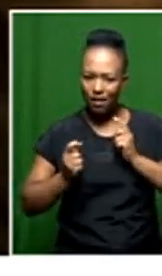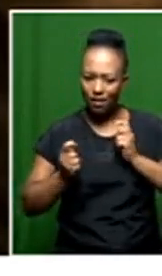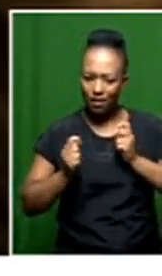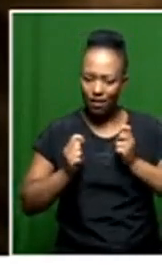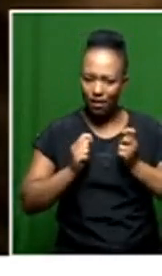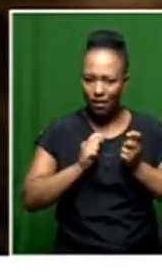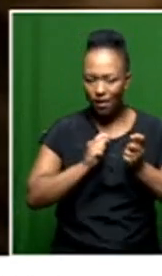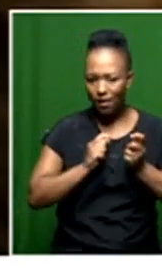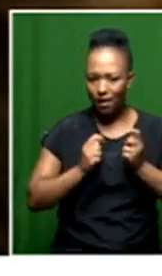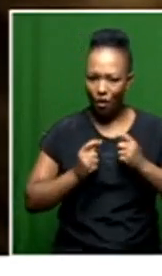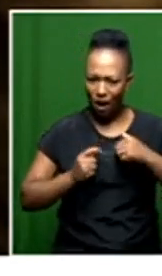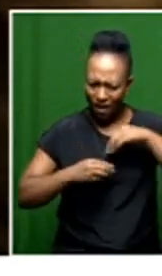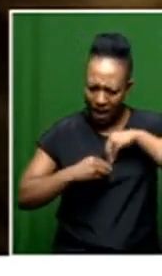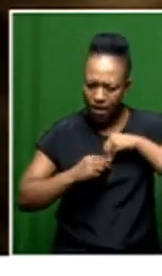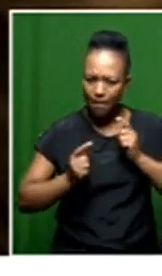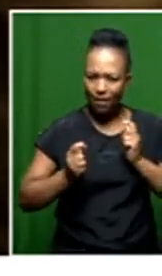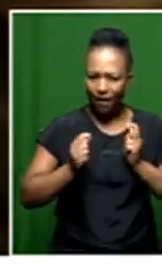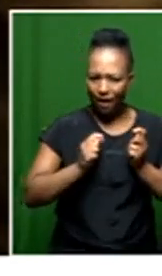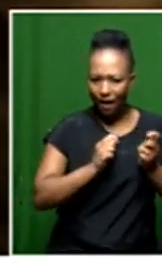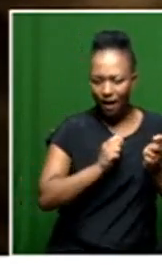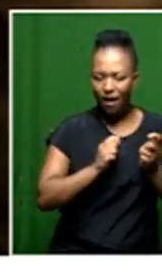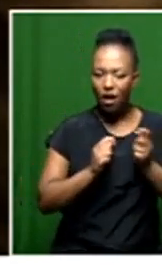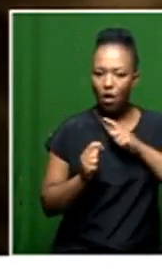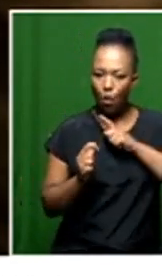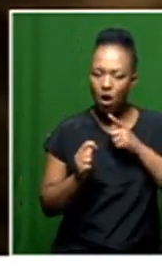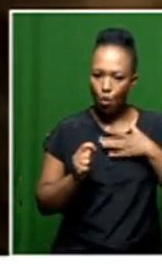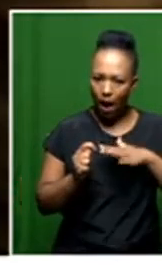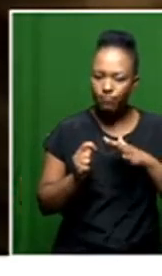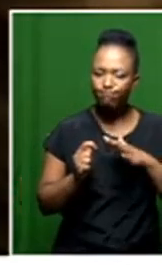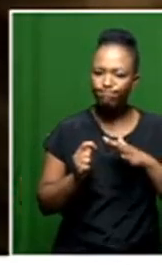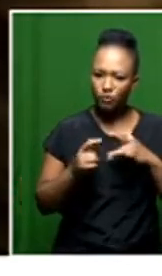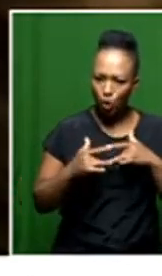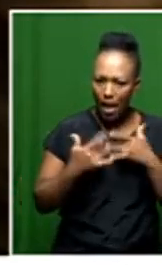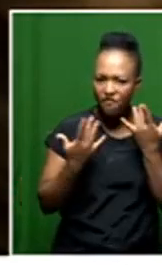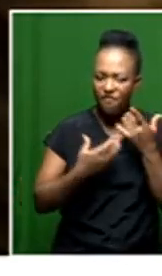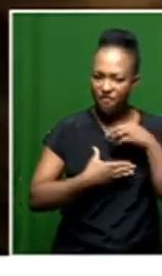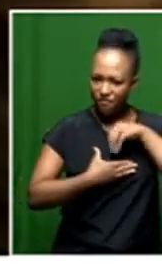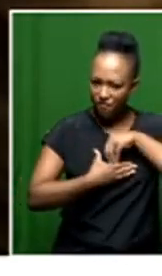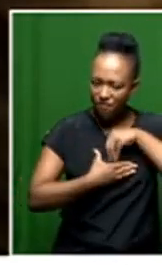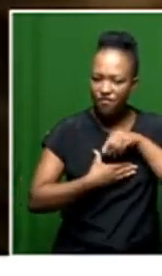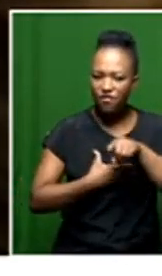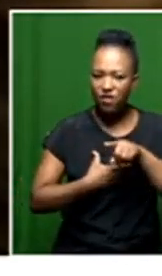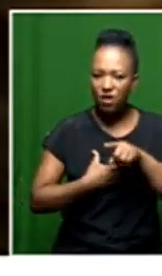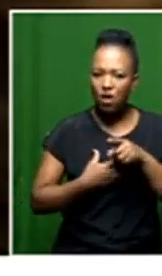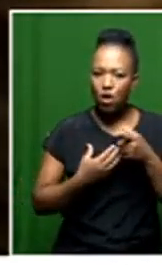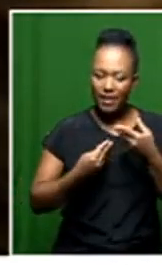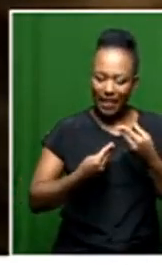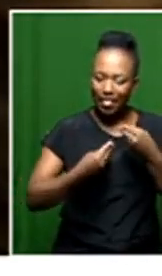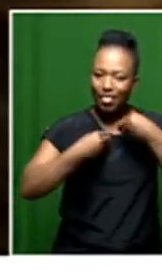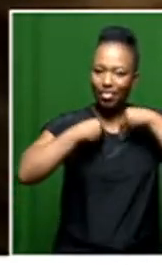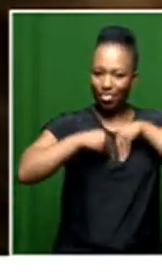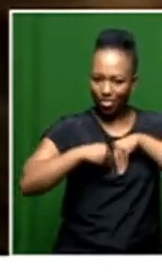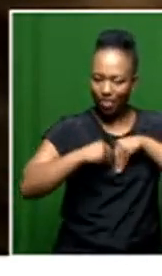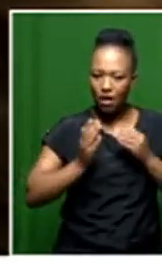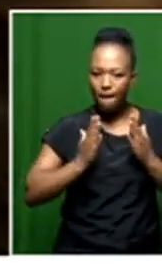Because all this virus will keep trying to do is it also wants to survive. And the only way it can survive is by entering into a human body